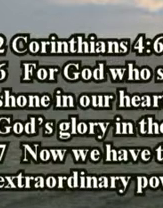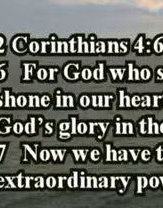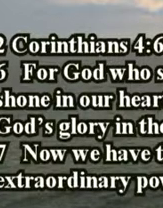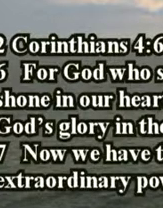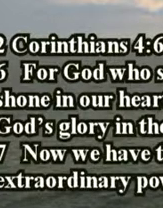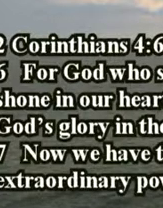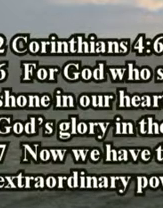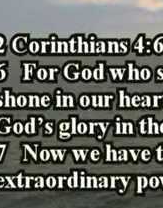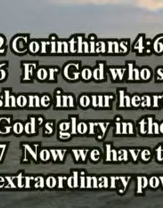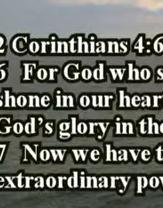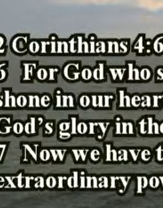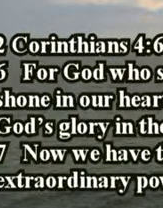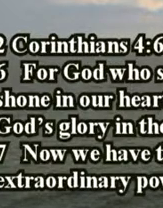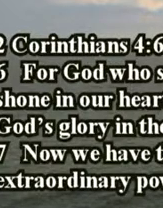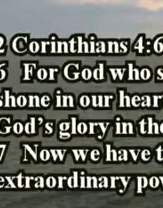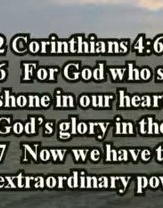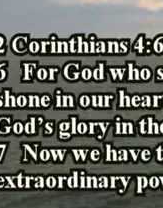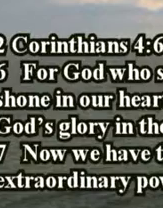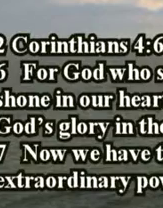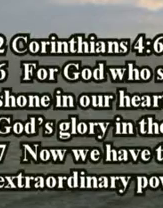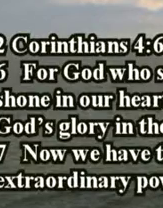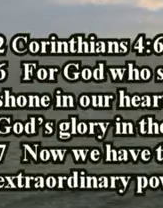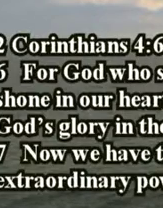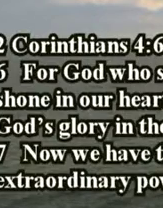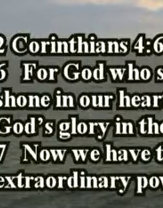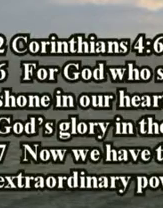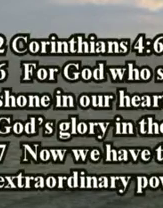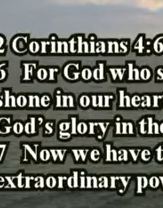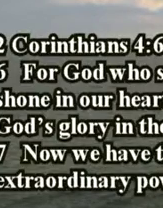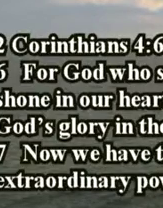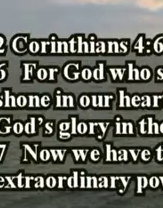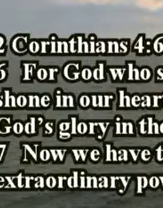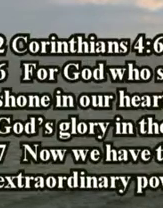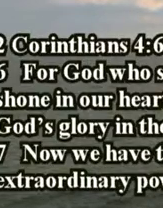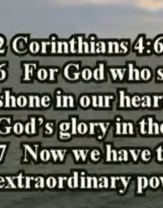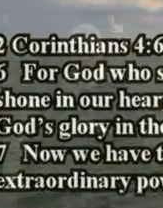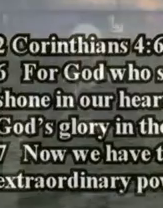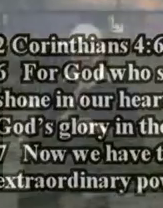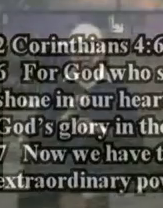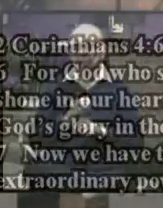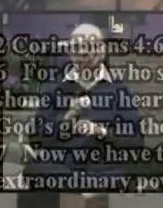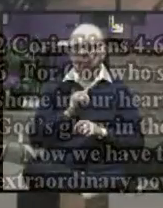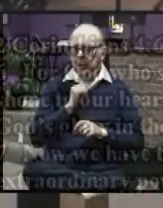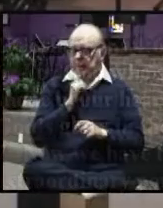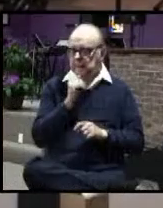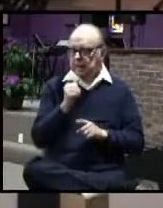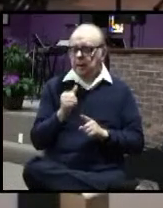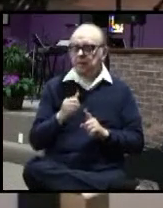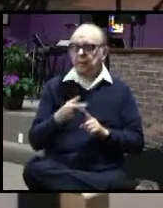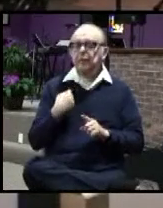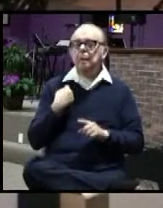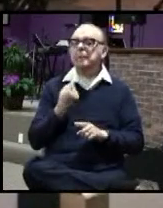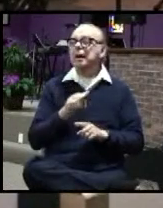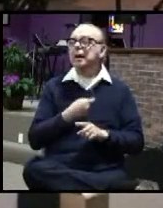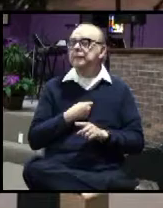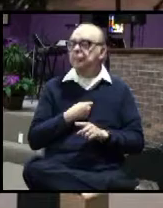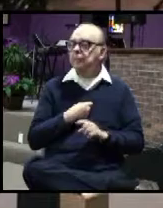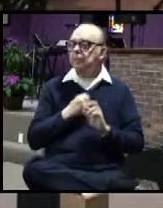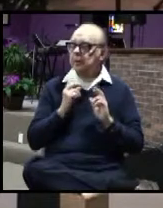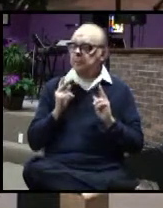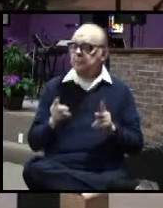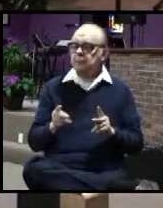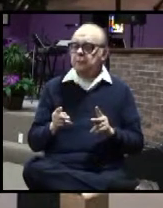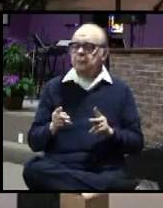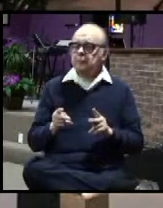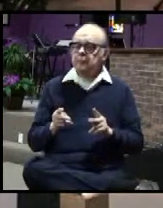jars, so that this extraordinary power may be from God and not from us. Okay? So what